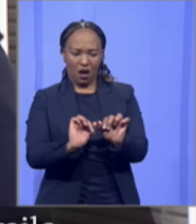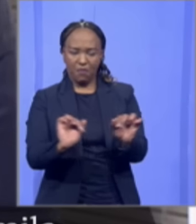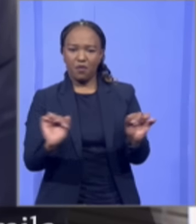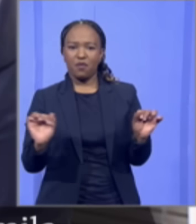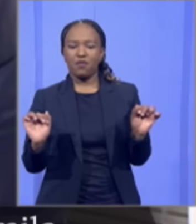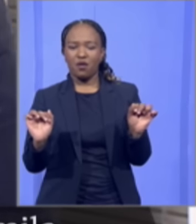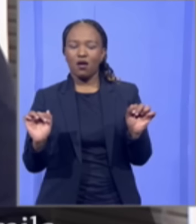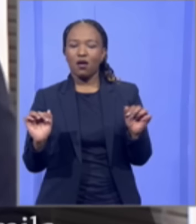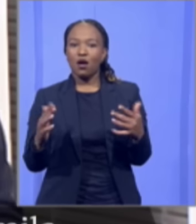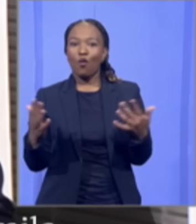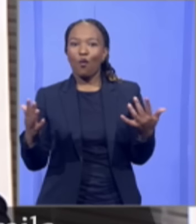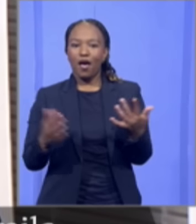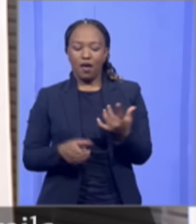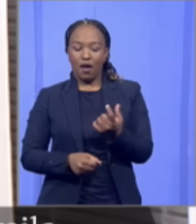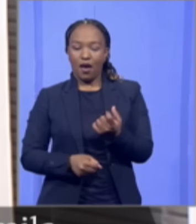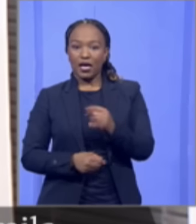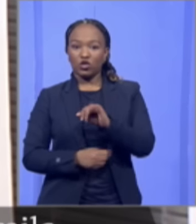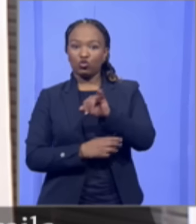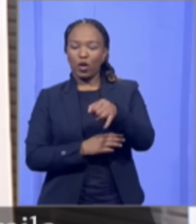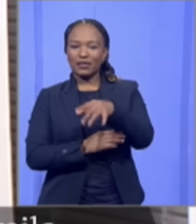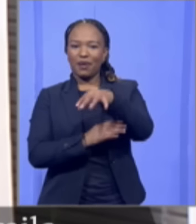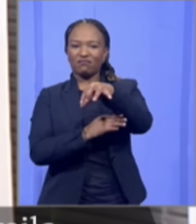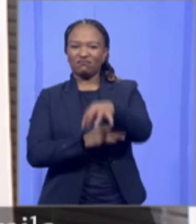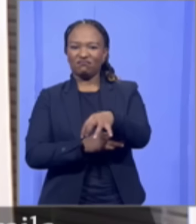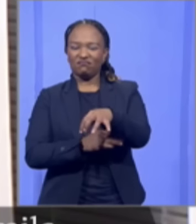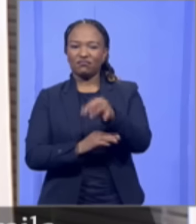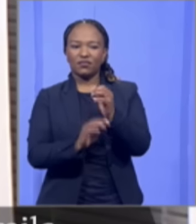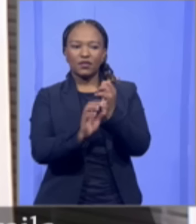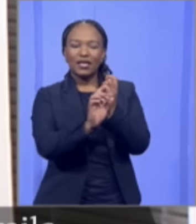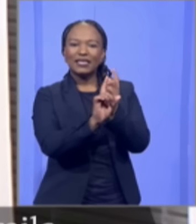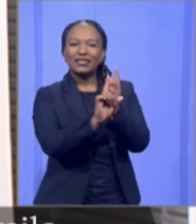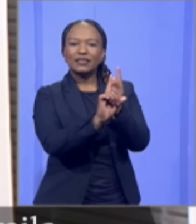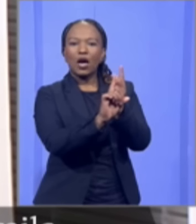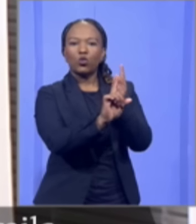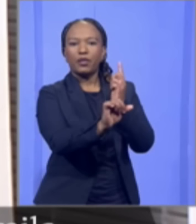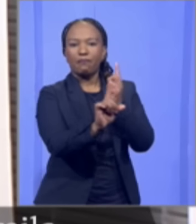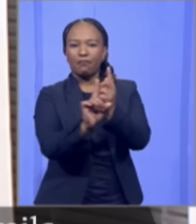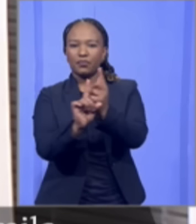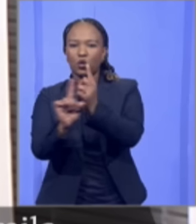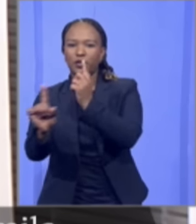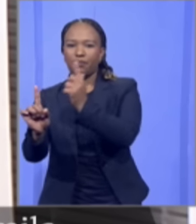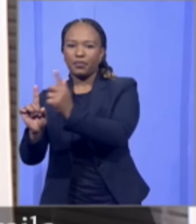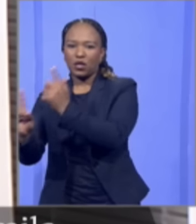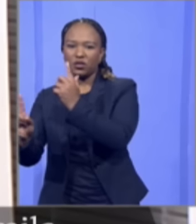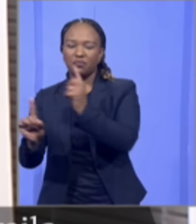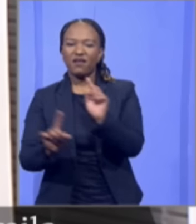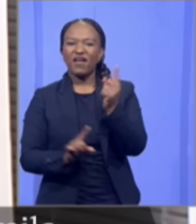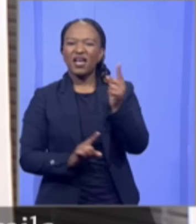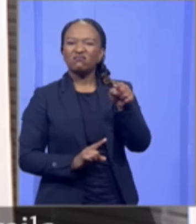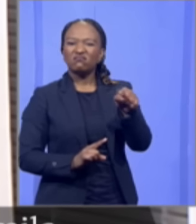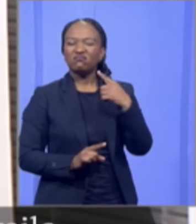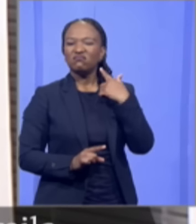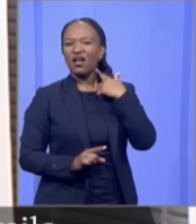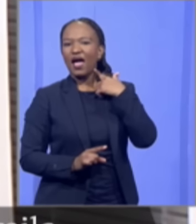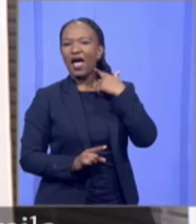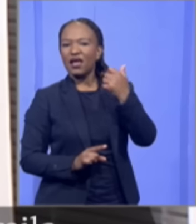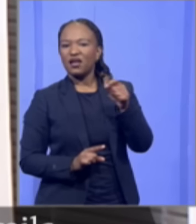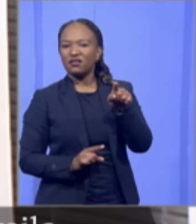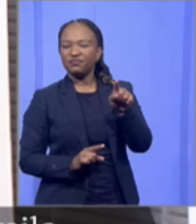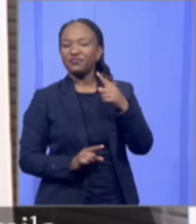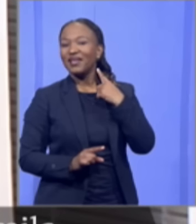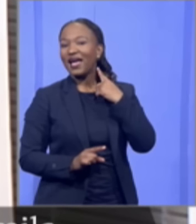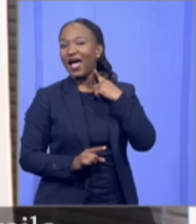particular Johannesburg, our townships, in particular Alexander, our hostels, in particular